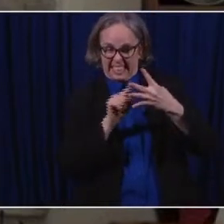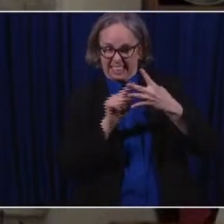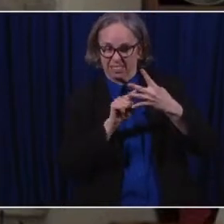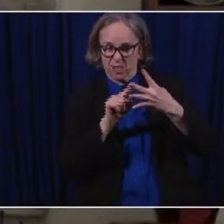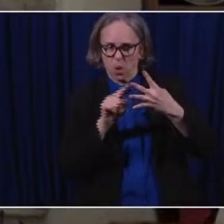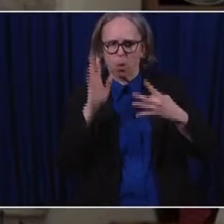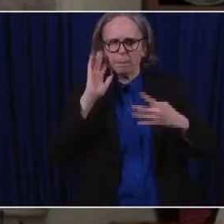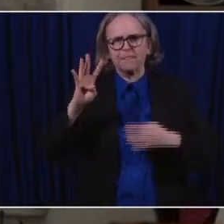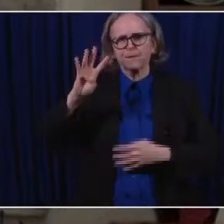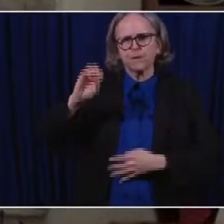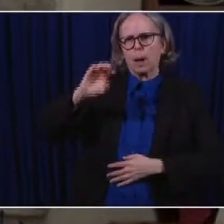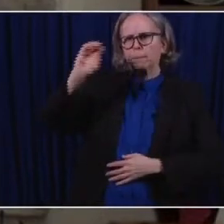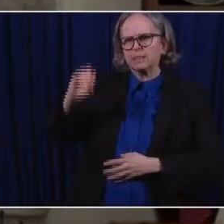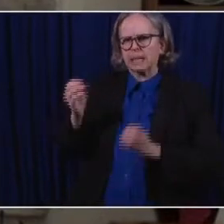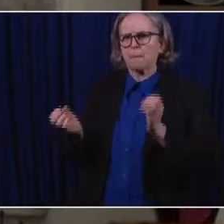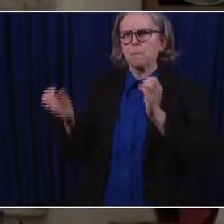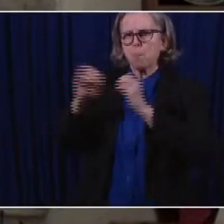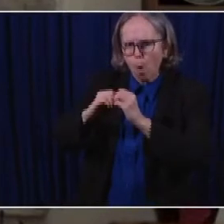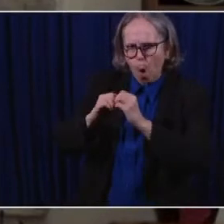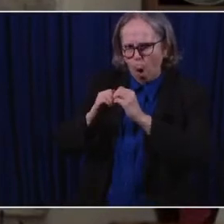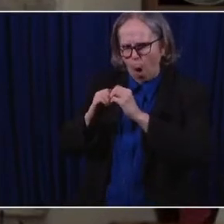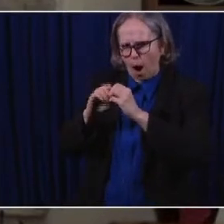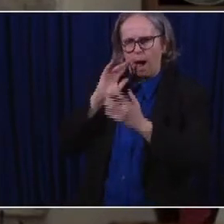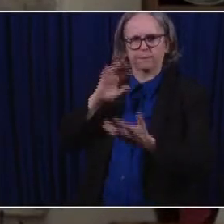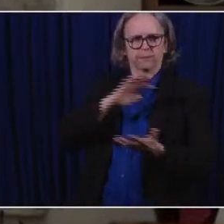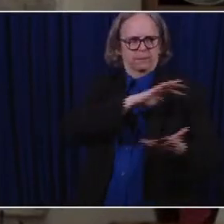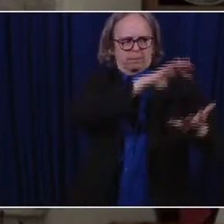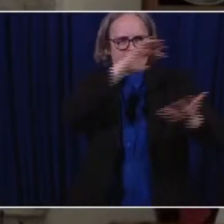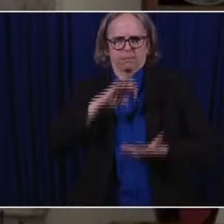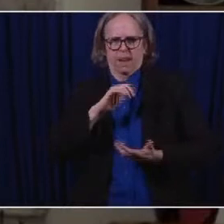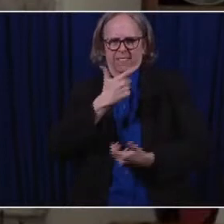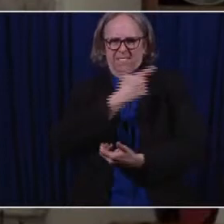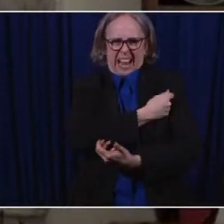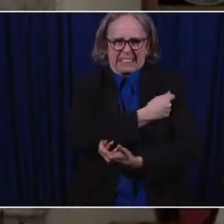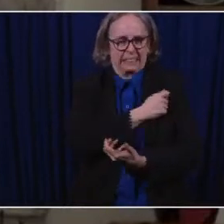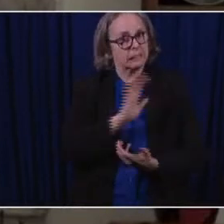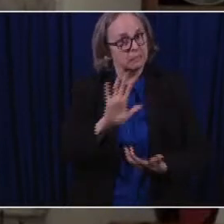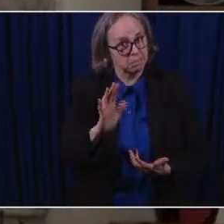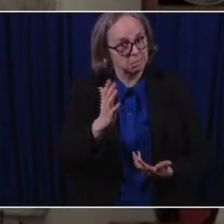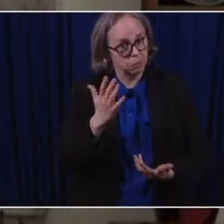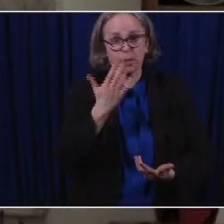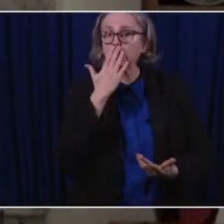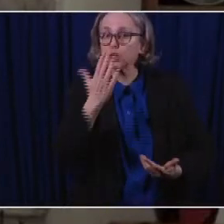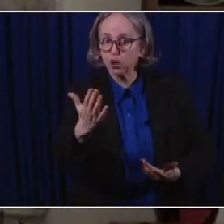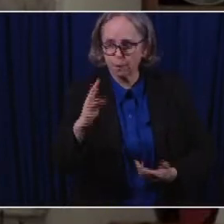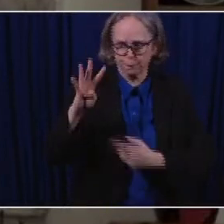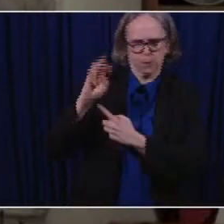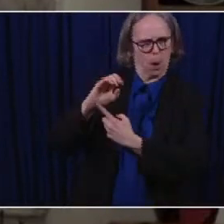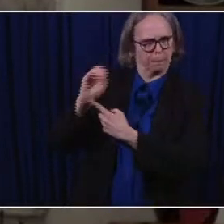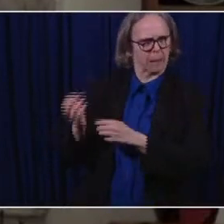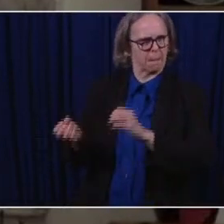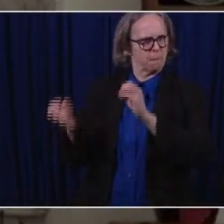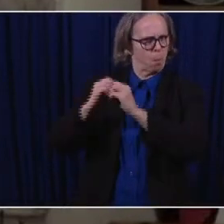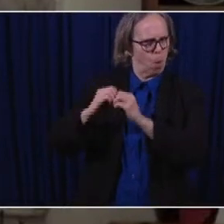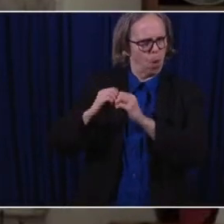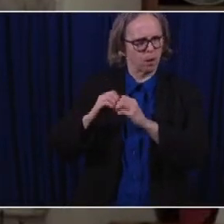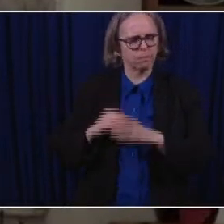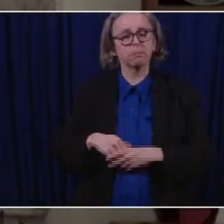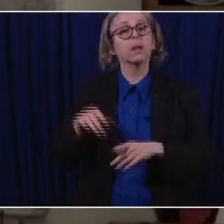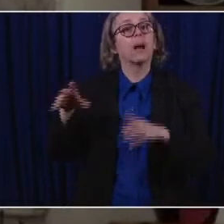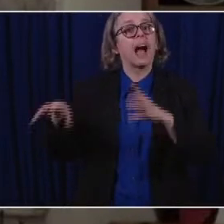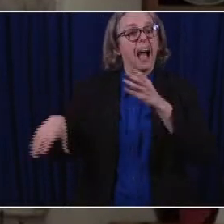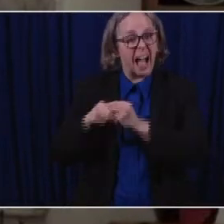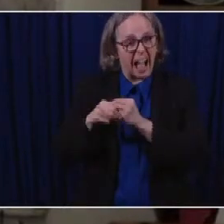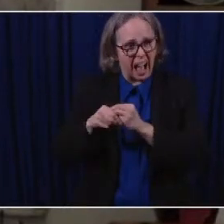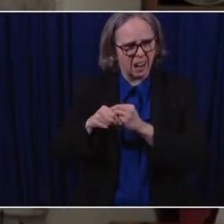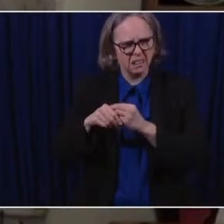increase. We hope that that's reflected for Ohio as well. We assume it will be. They also told us that at some point in